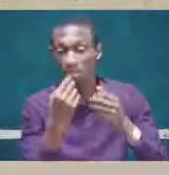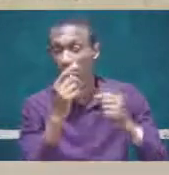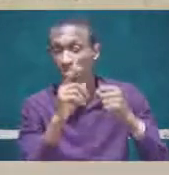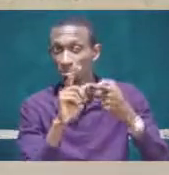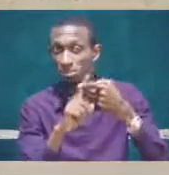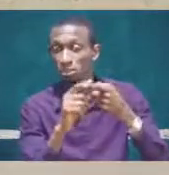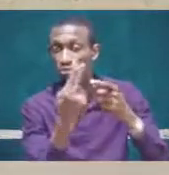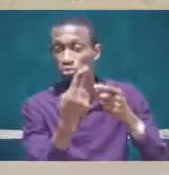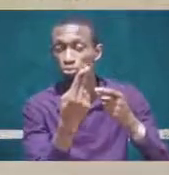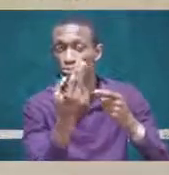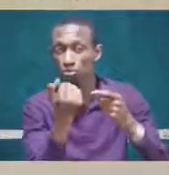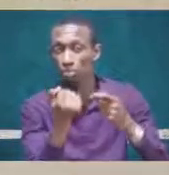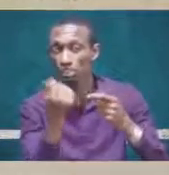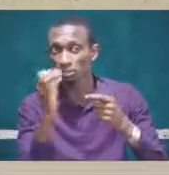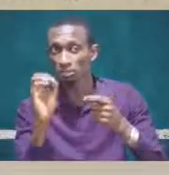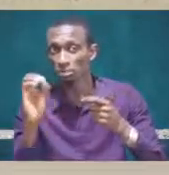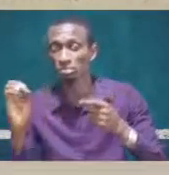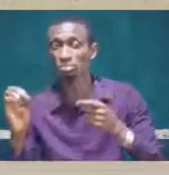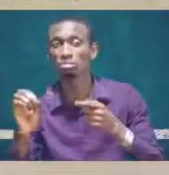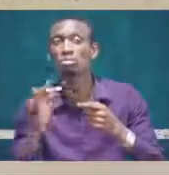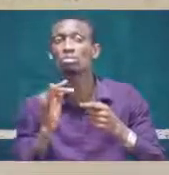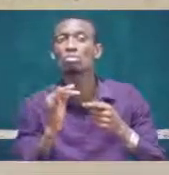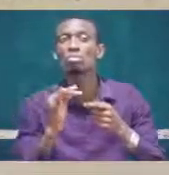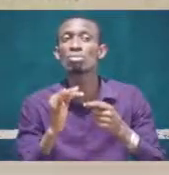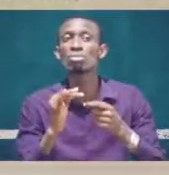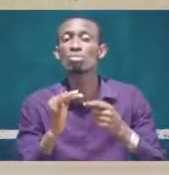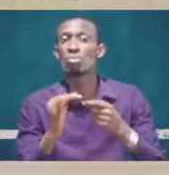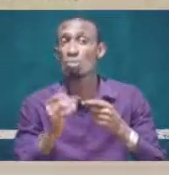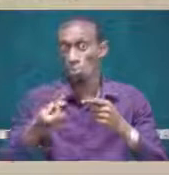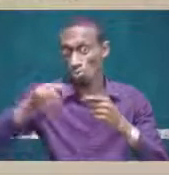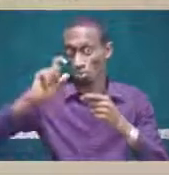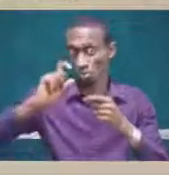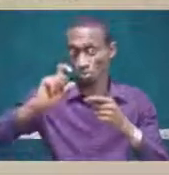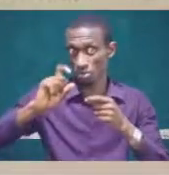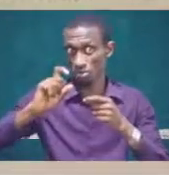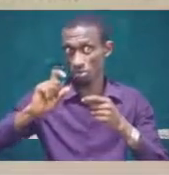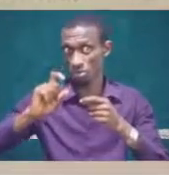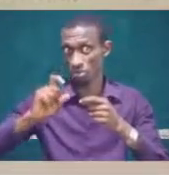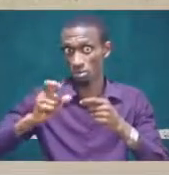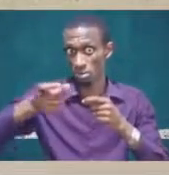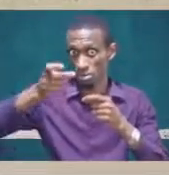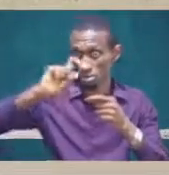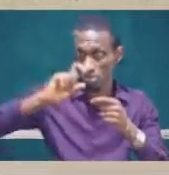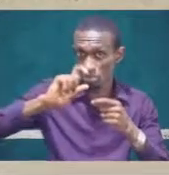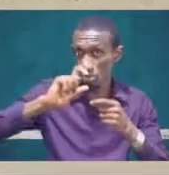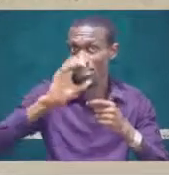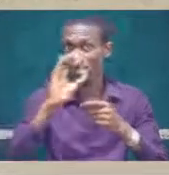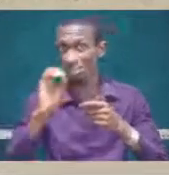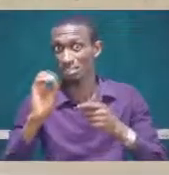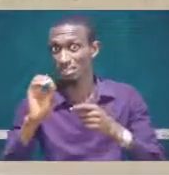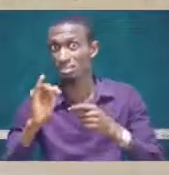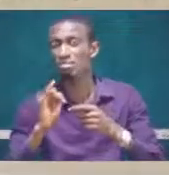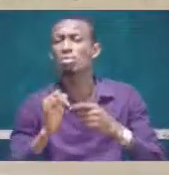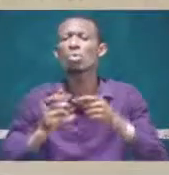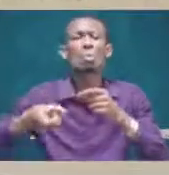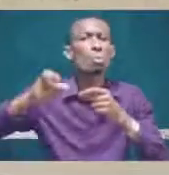+2500. The question is, when you add in, does this space provided give you a chance to add in the second zero, or it will